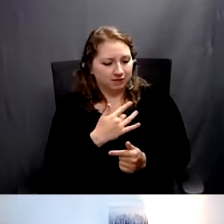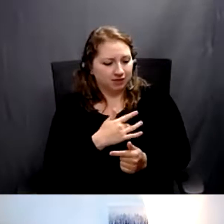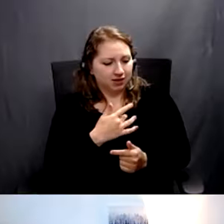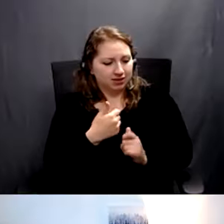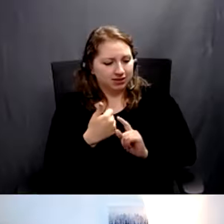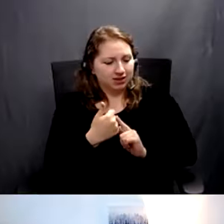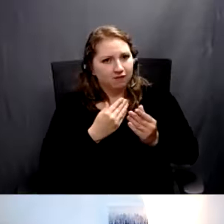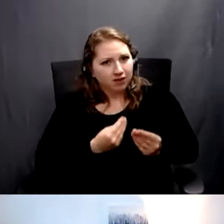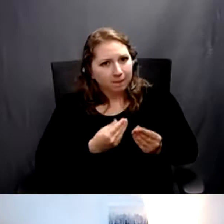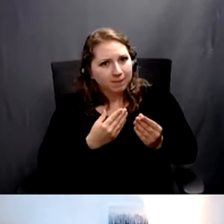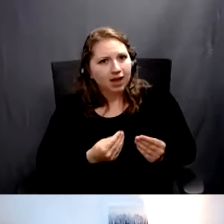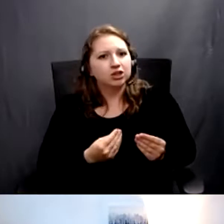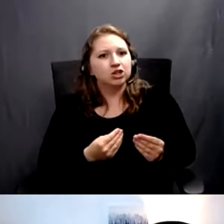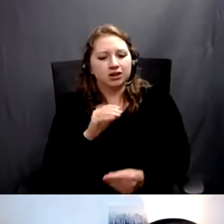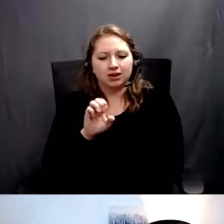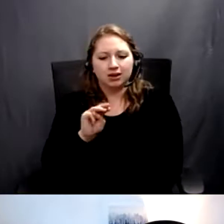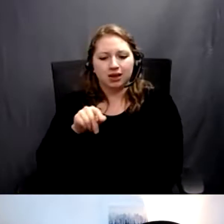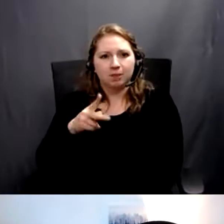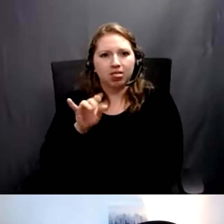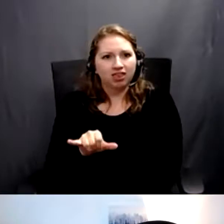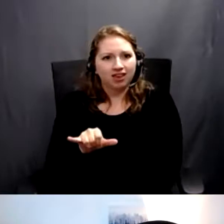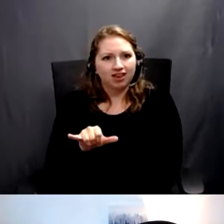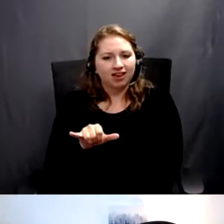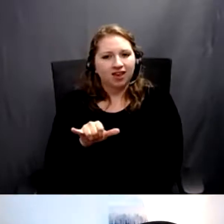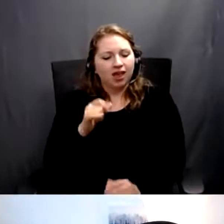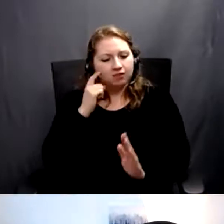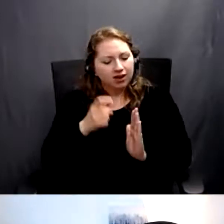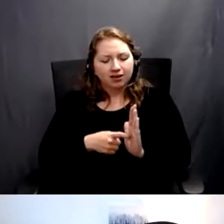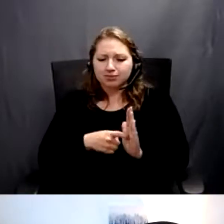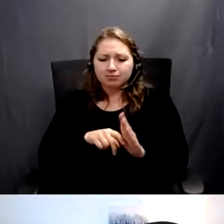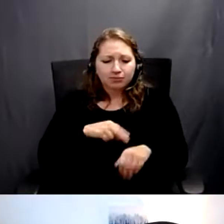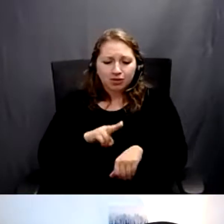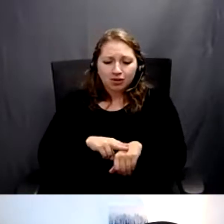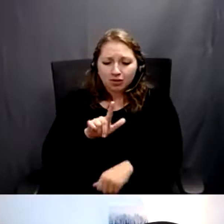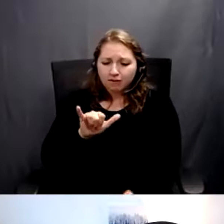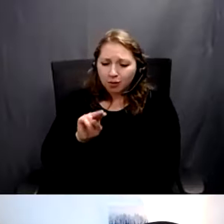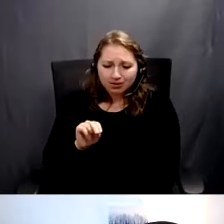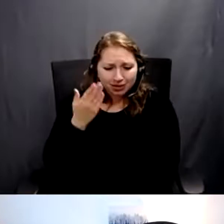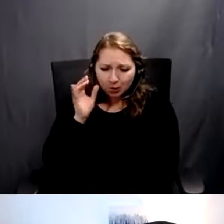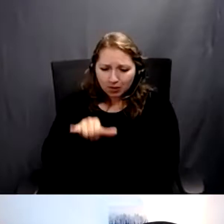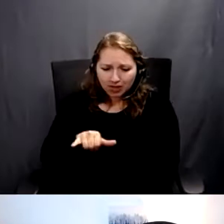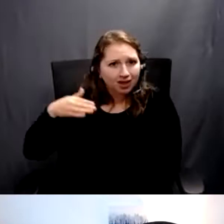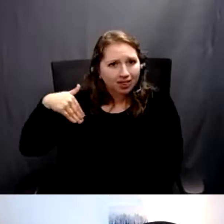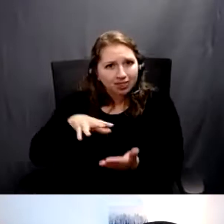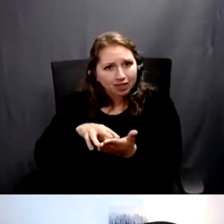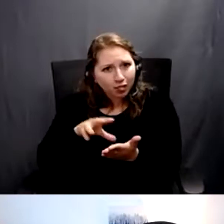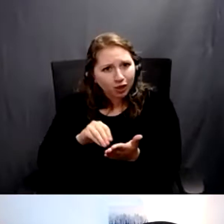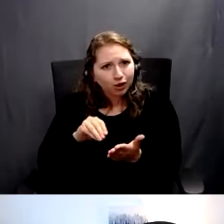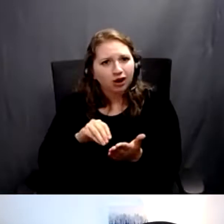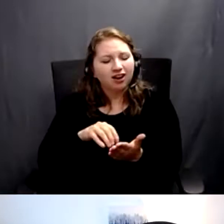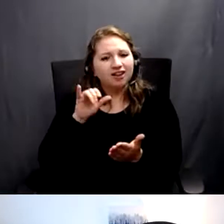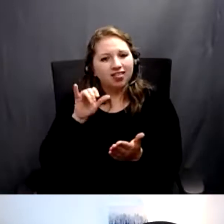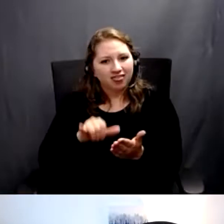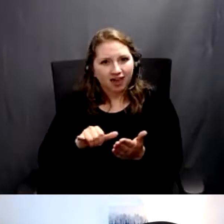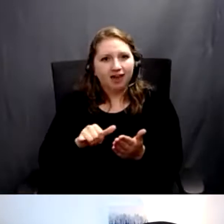myself, and recognizing, of course, you don't know that yet, Lynn, you haven't learned it. And all of that through the